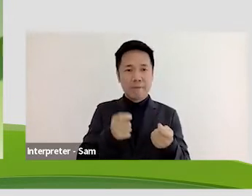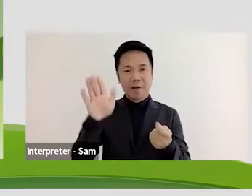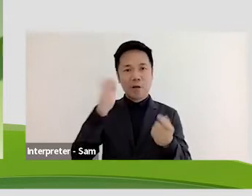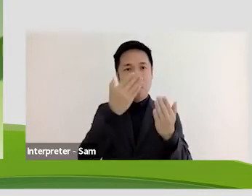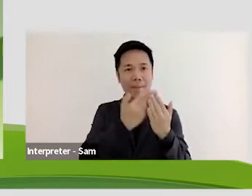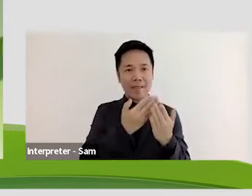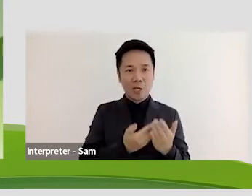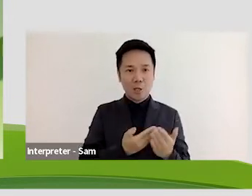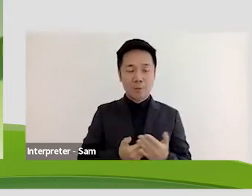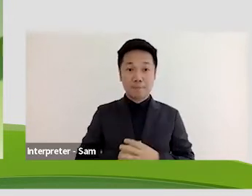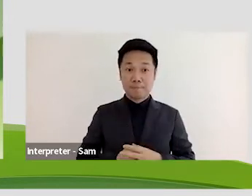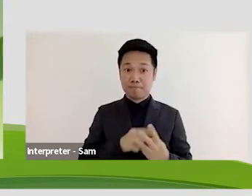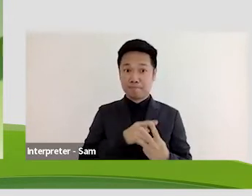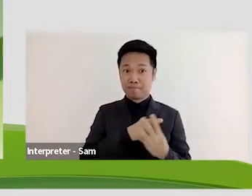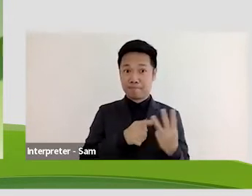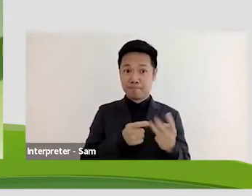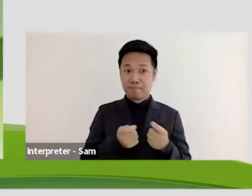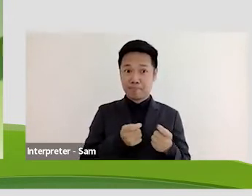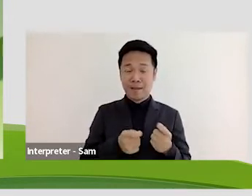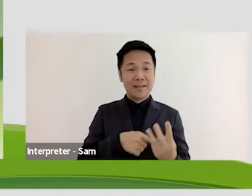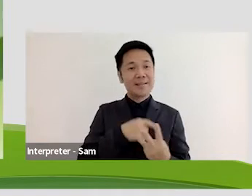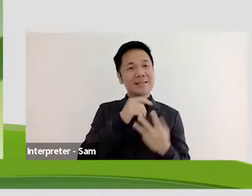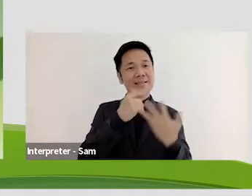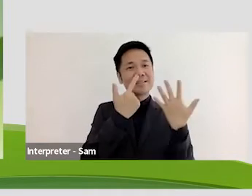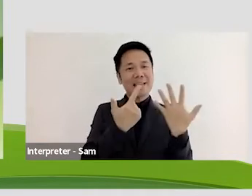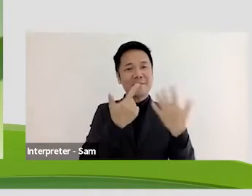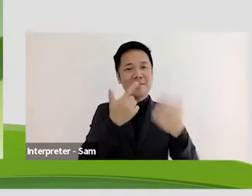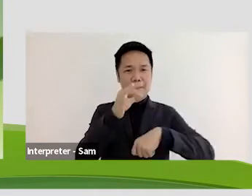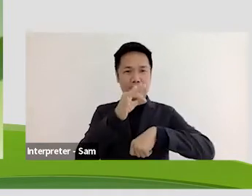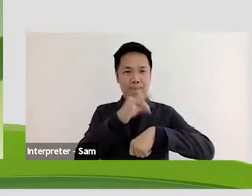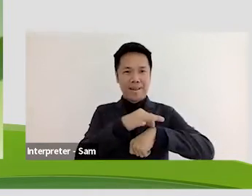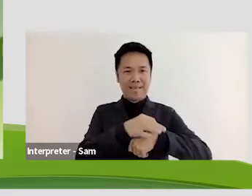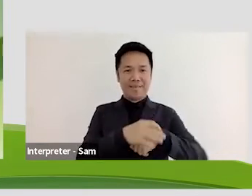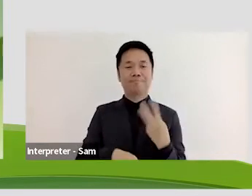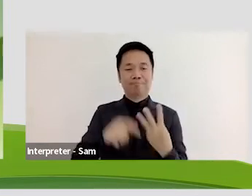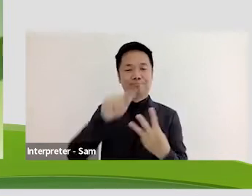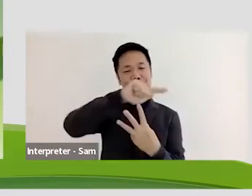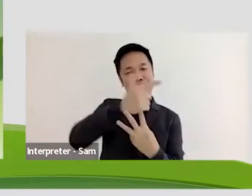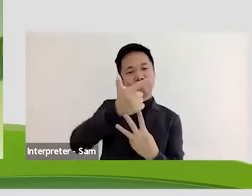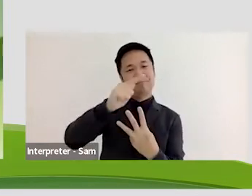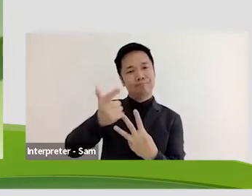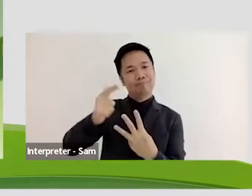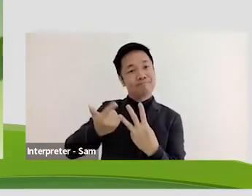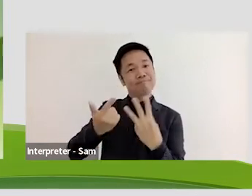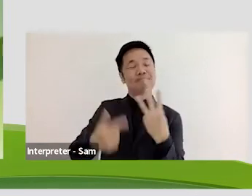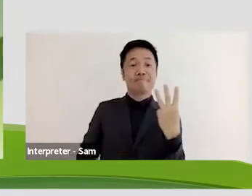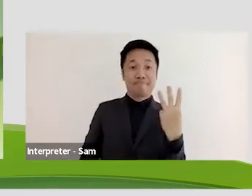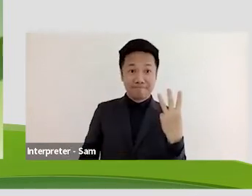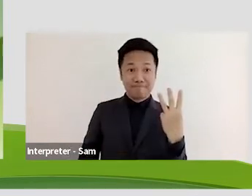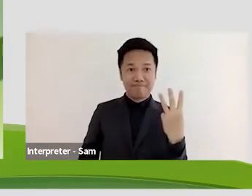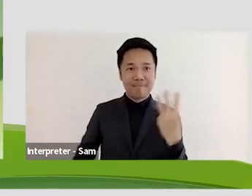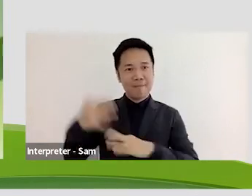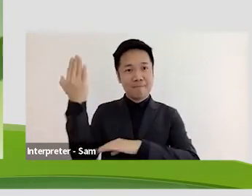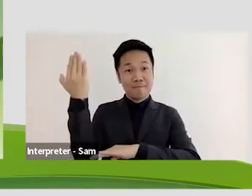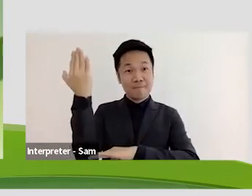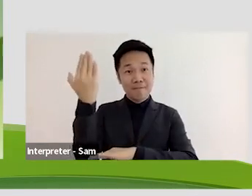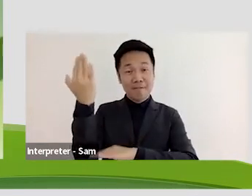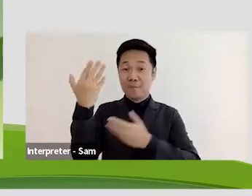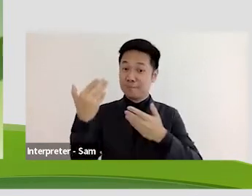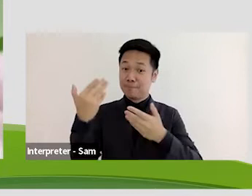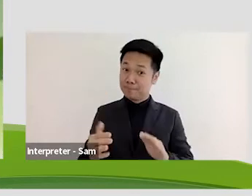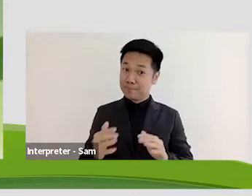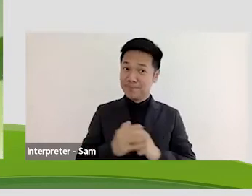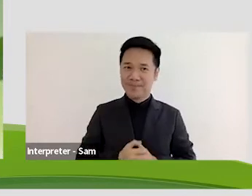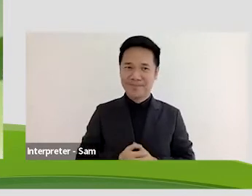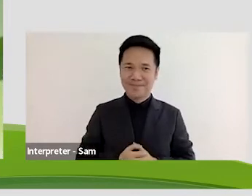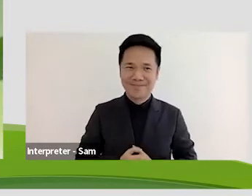recommendations. Each of you will have 7 minutes to give us your presentations, and we invite